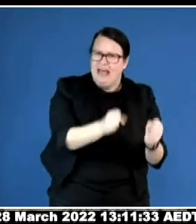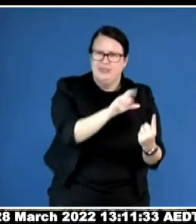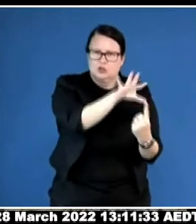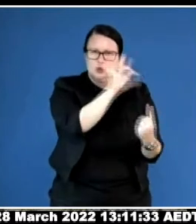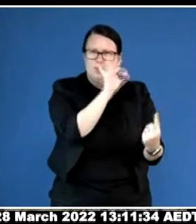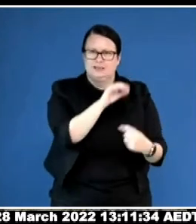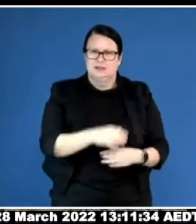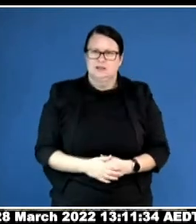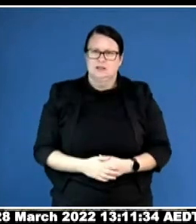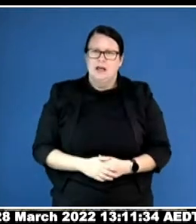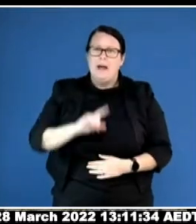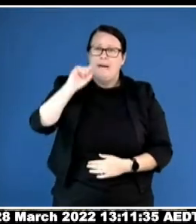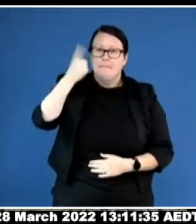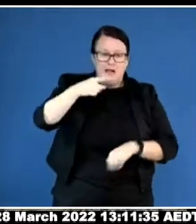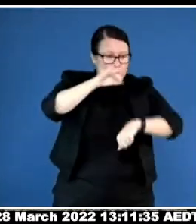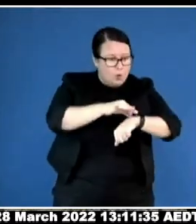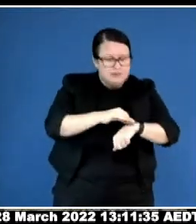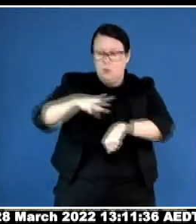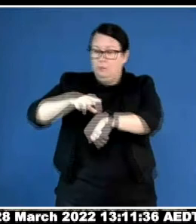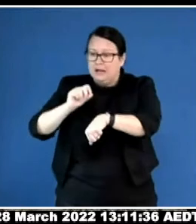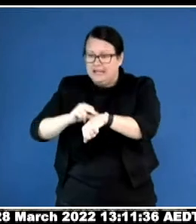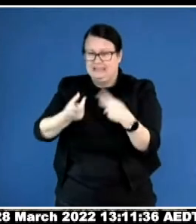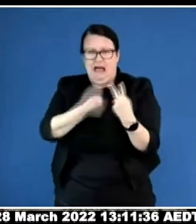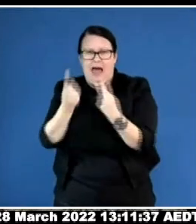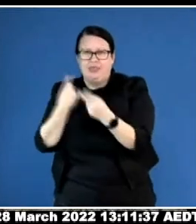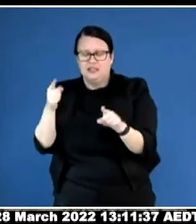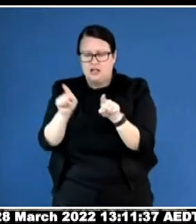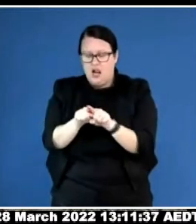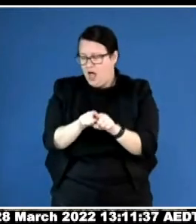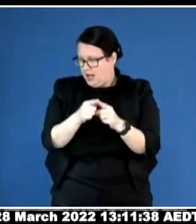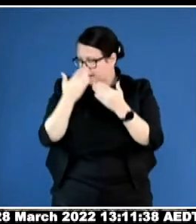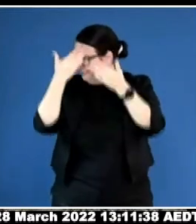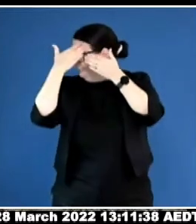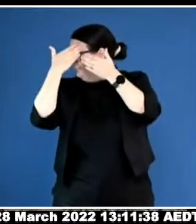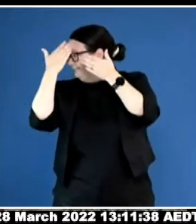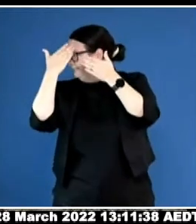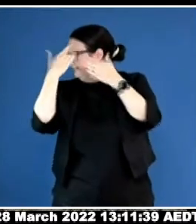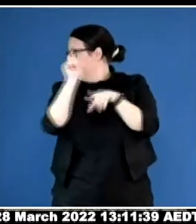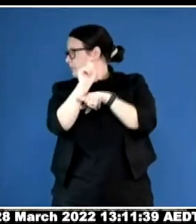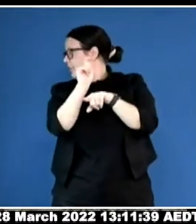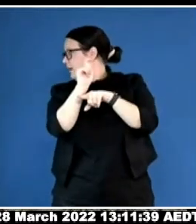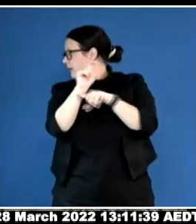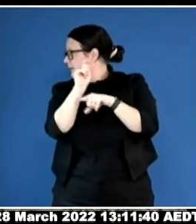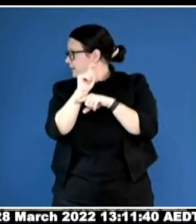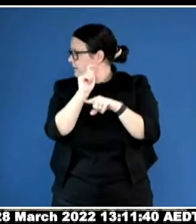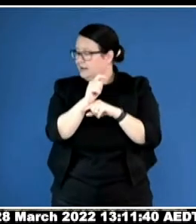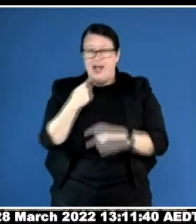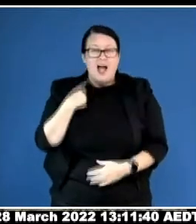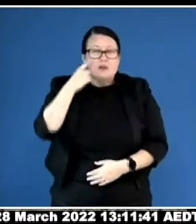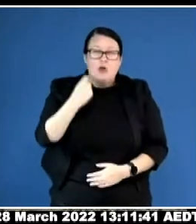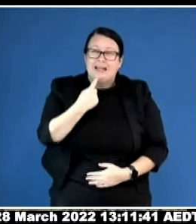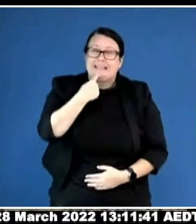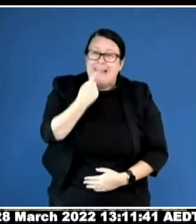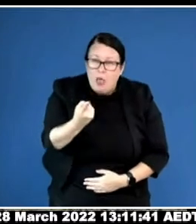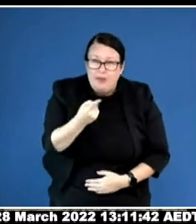also made a choice to turn their back, to turn the other way and to dismiss what I was saying. And that was the system's